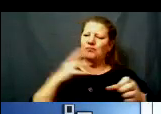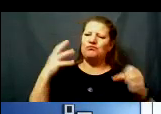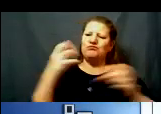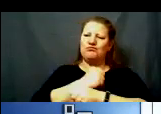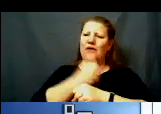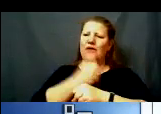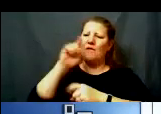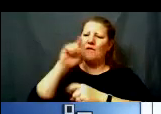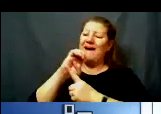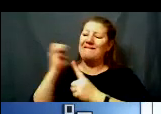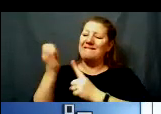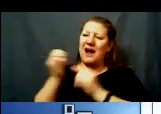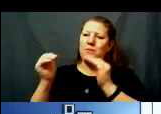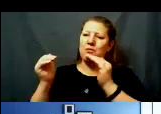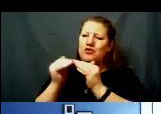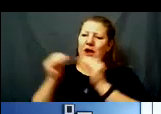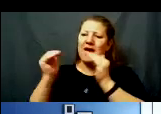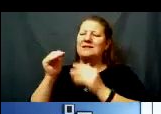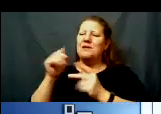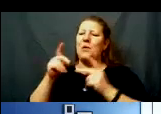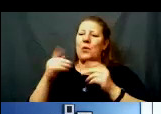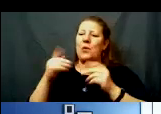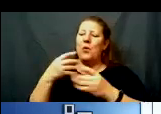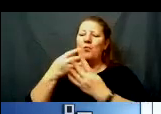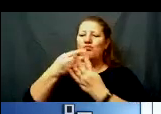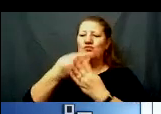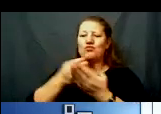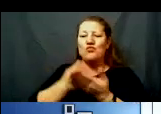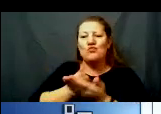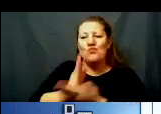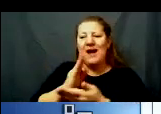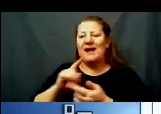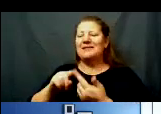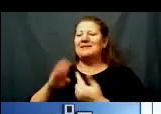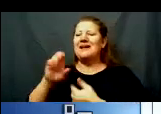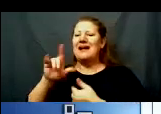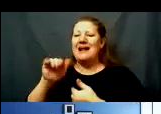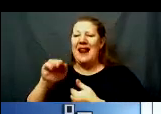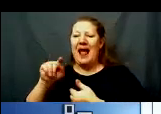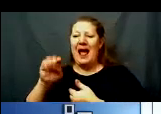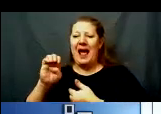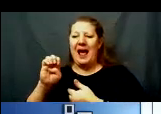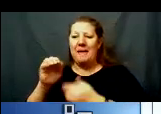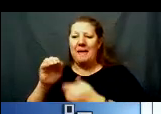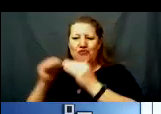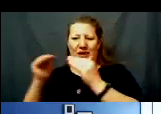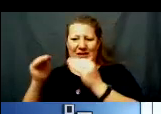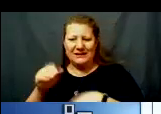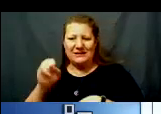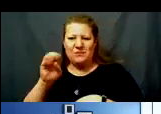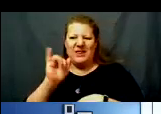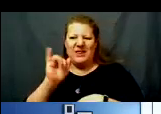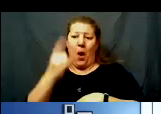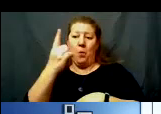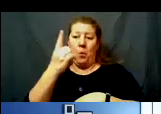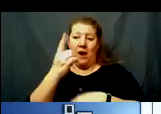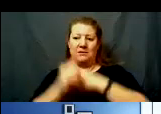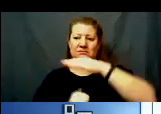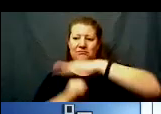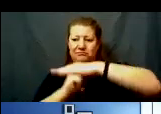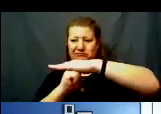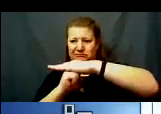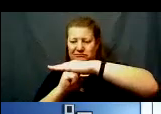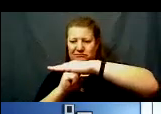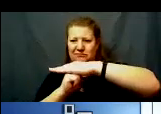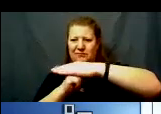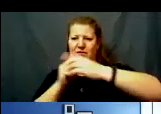justice, and prisoner rights. So there you have it. That's the first pillar where we're really trying to expand these categories of difference